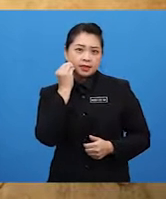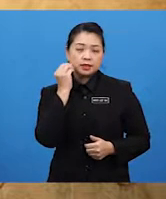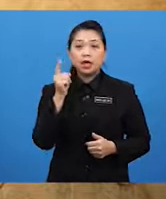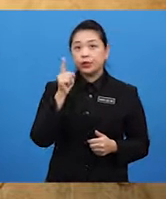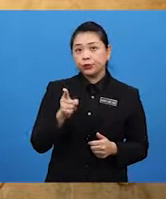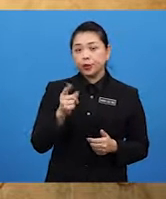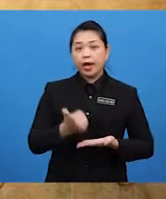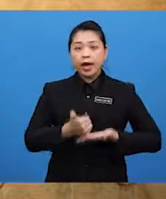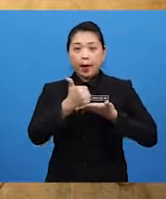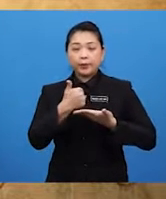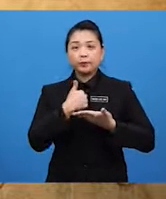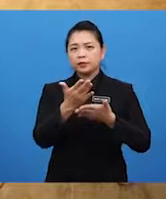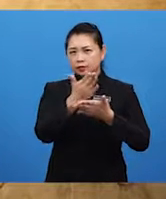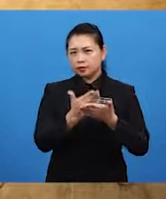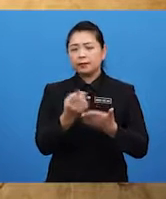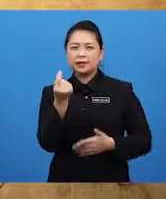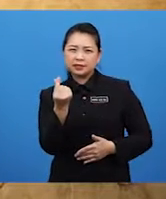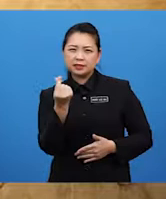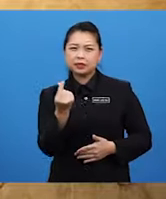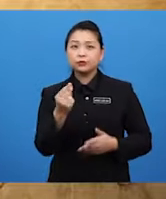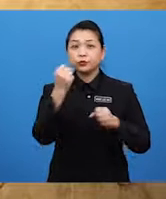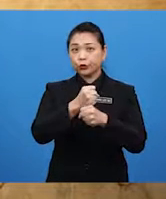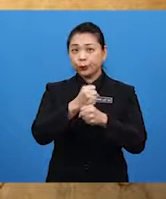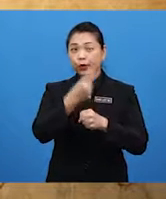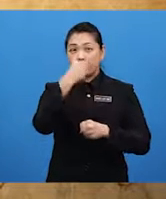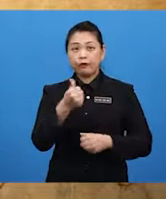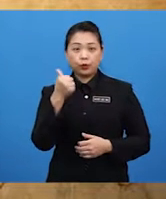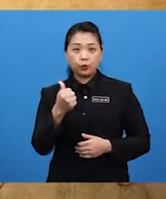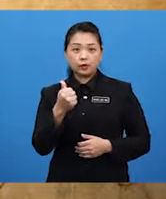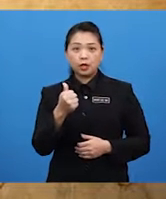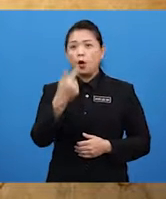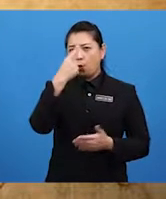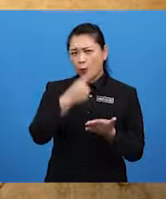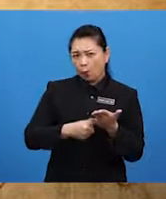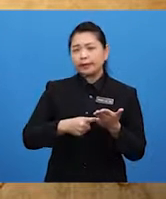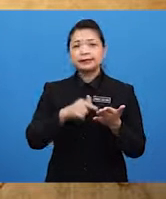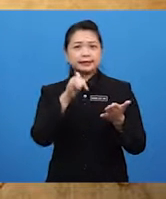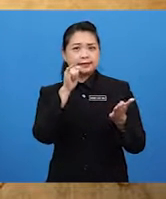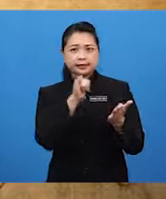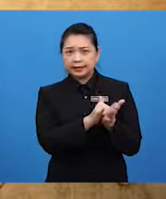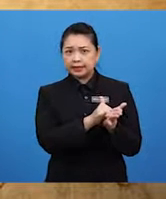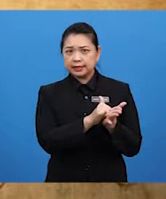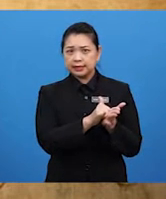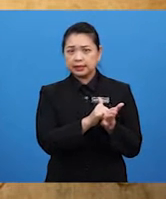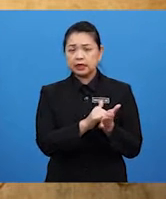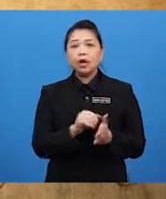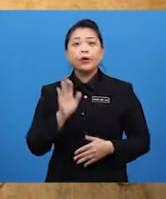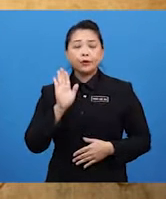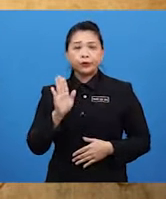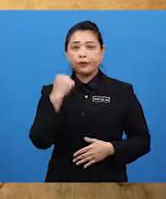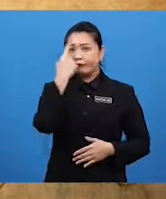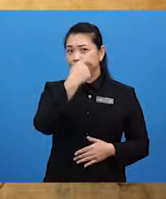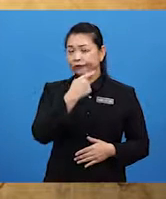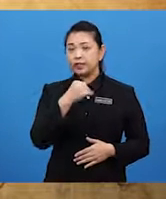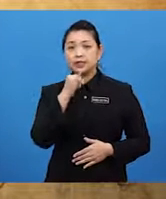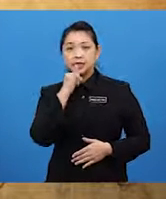with some little jobs? For goodness sake, what's this? Your face is clean